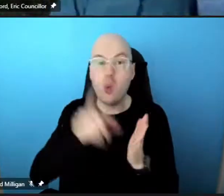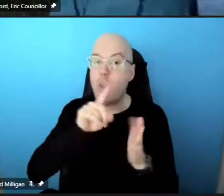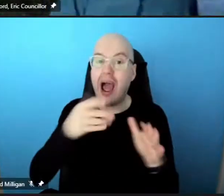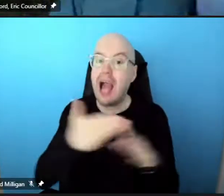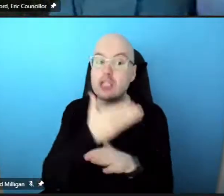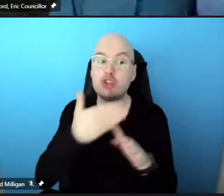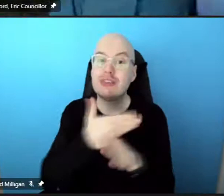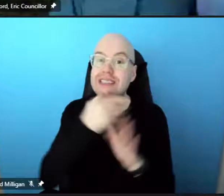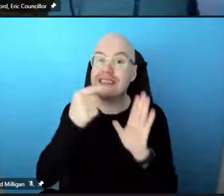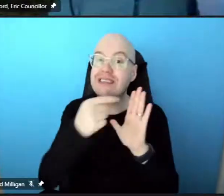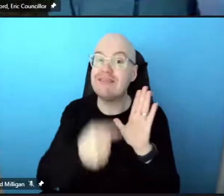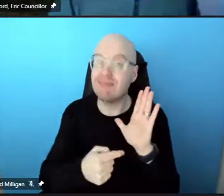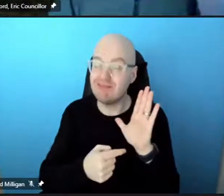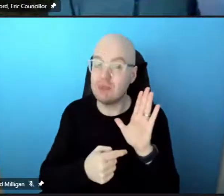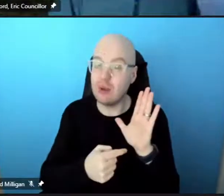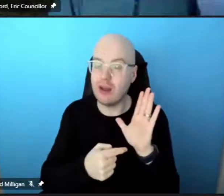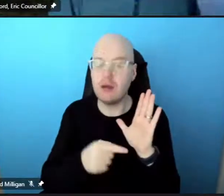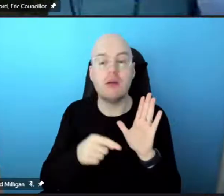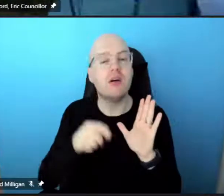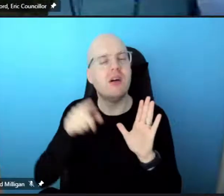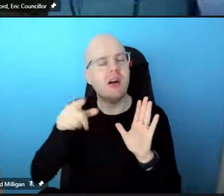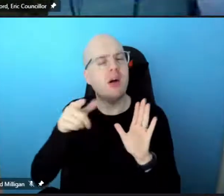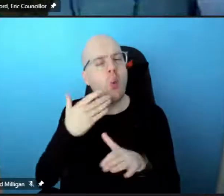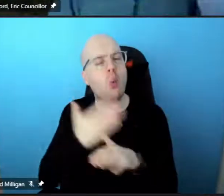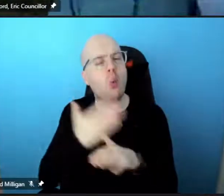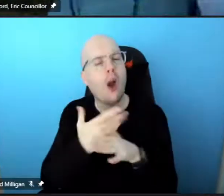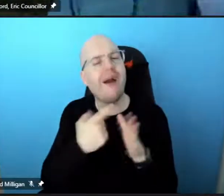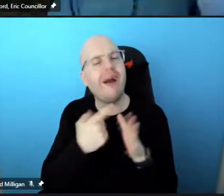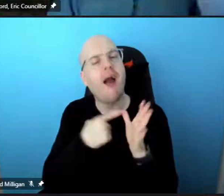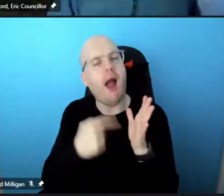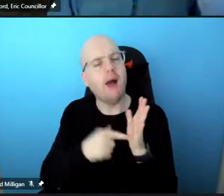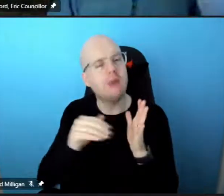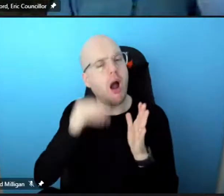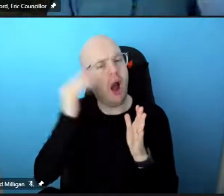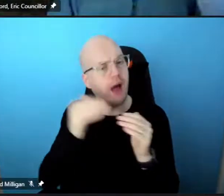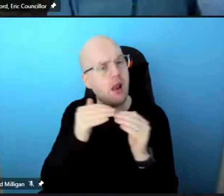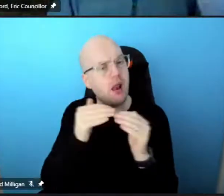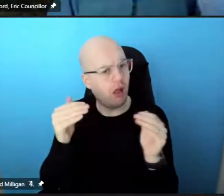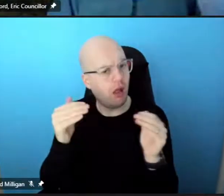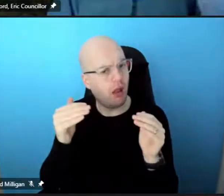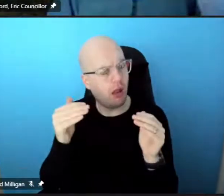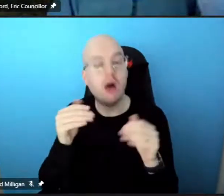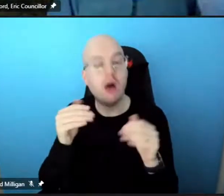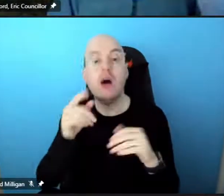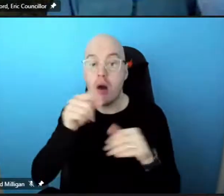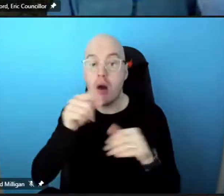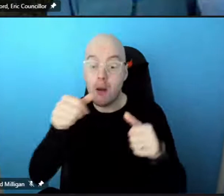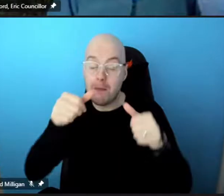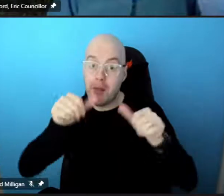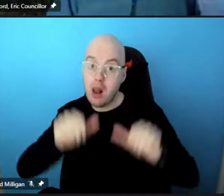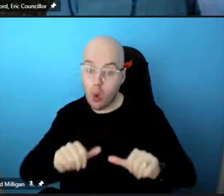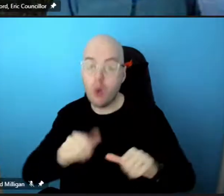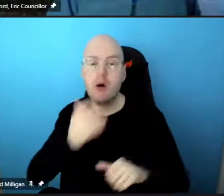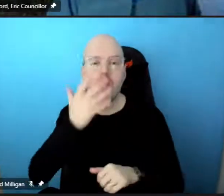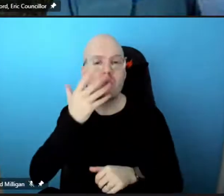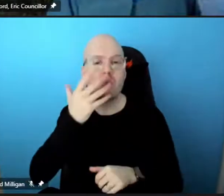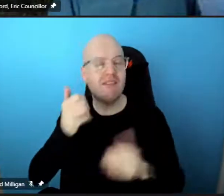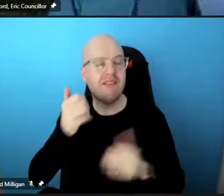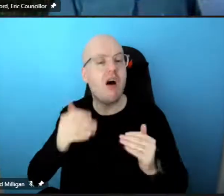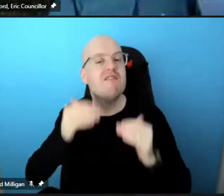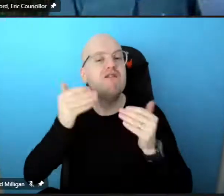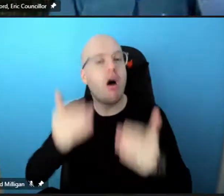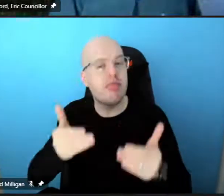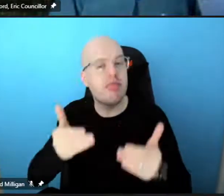at a programme level. But sitting below that are further actions at member authority